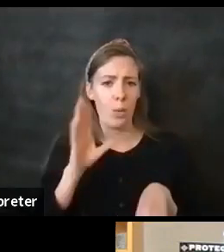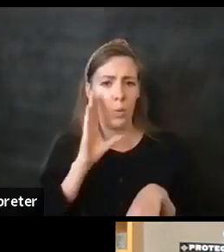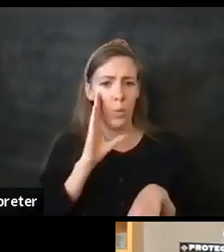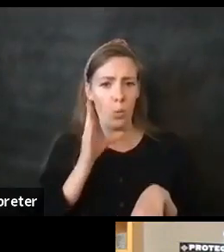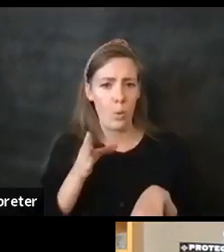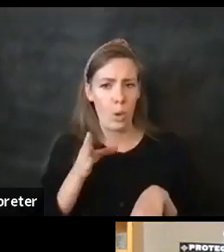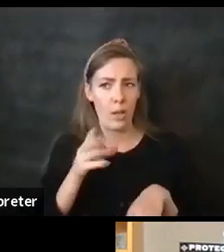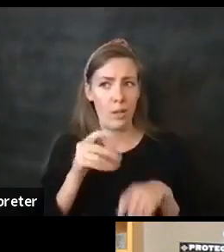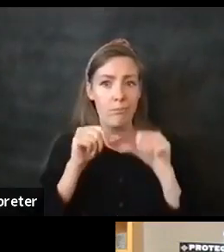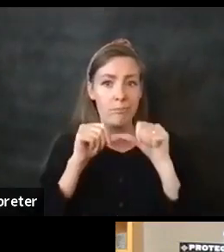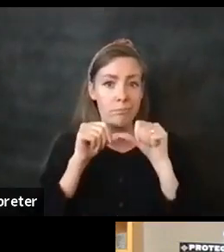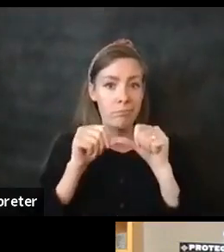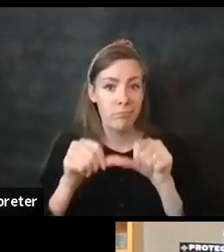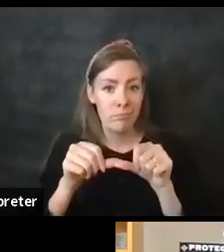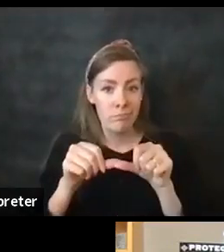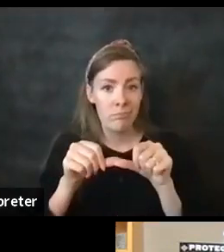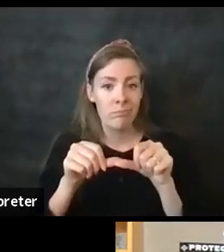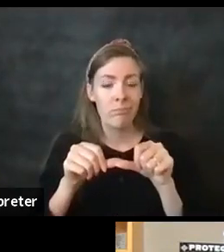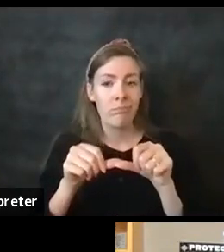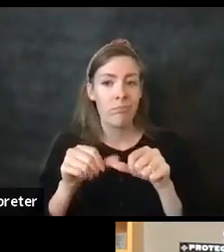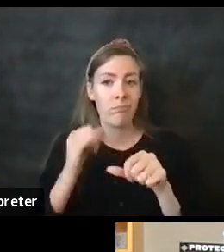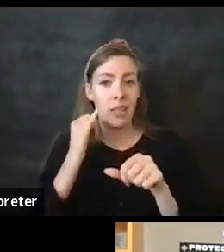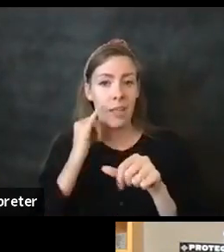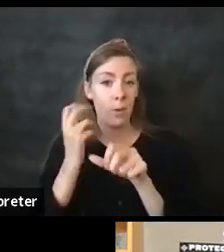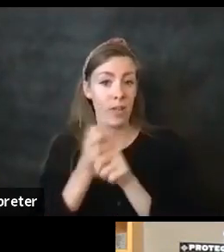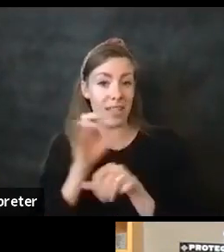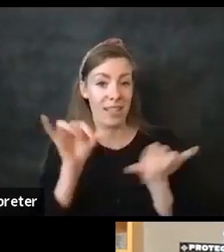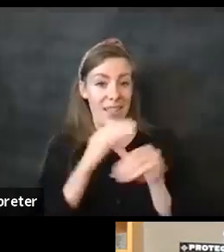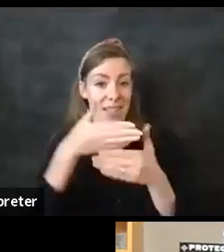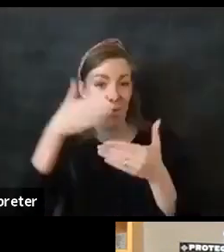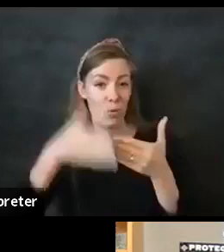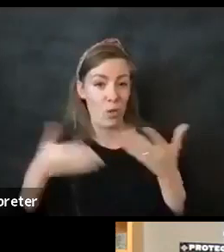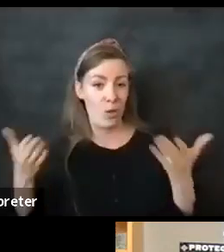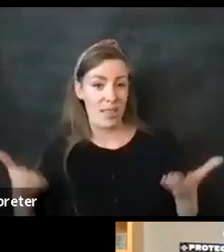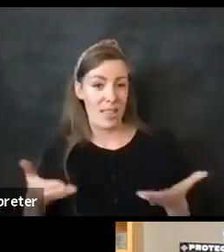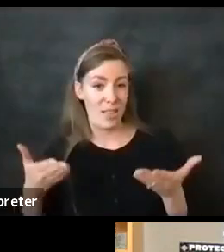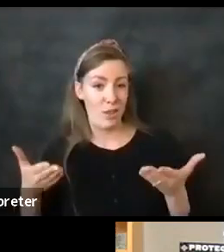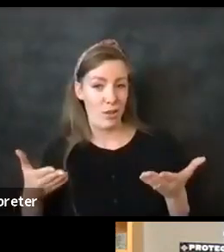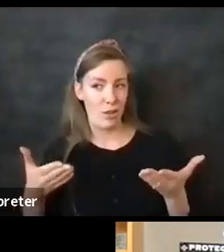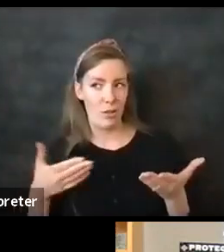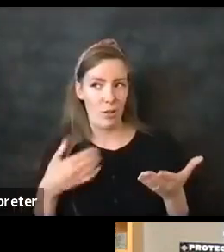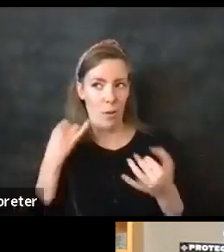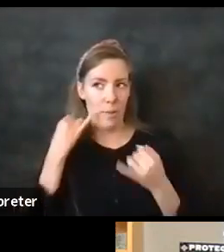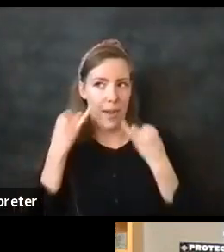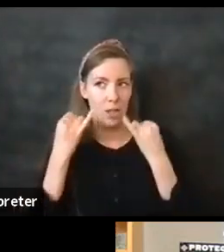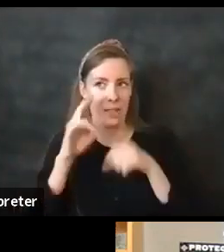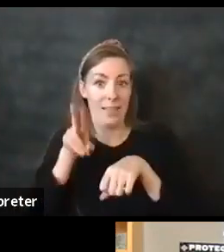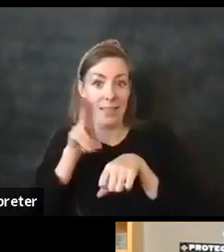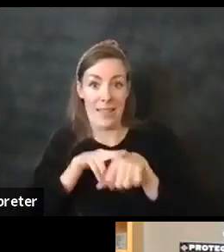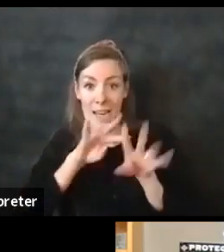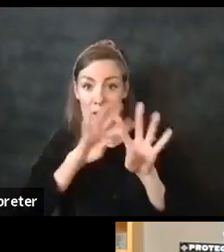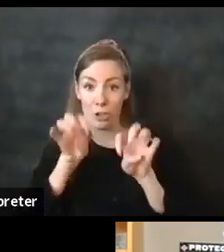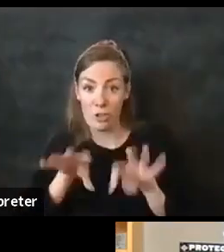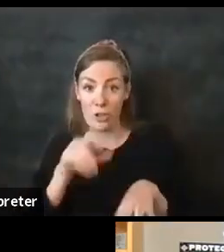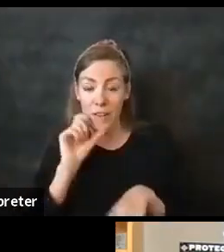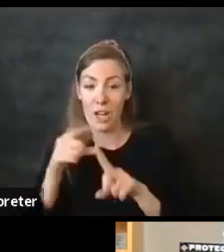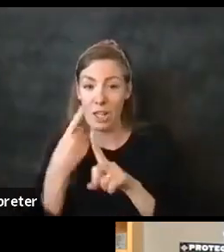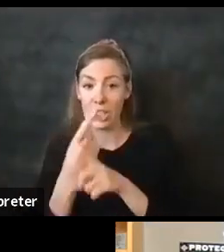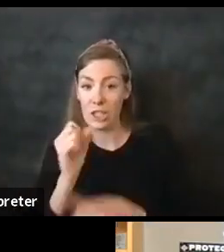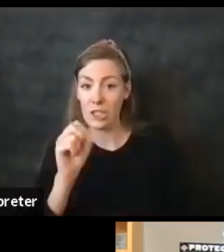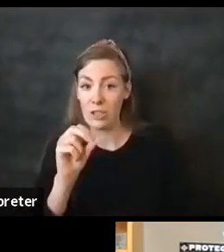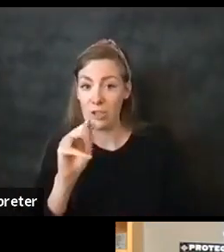would stand, if we'd get the same results here in Sonoma County, but I'd imagine this is a national survey.